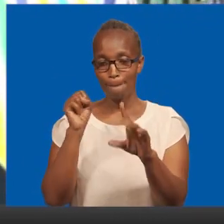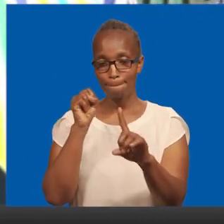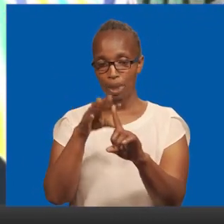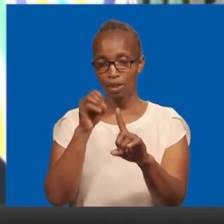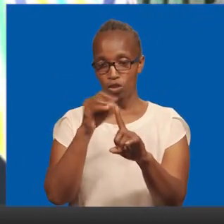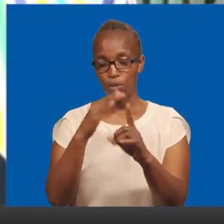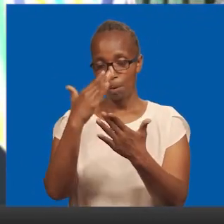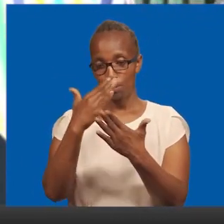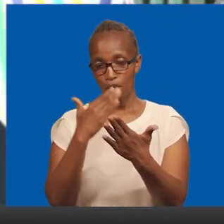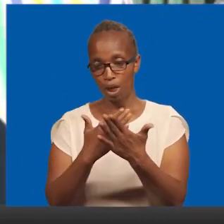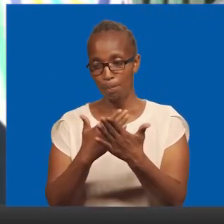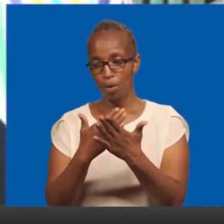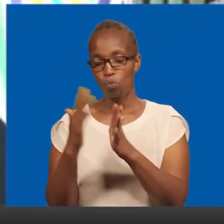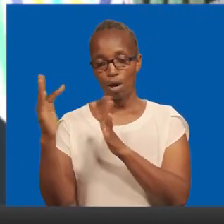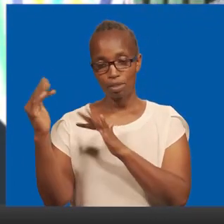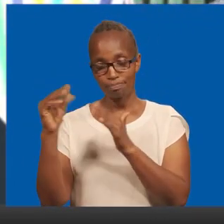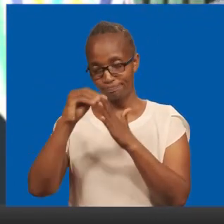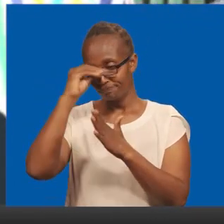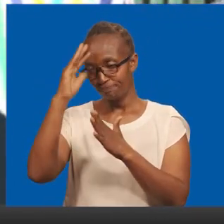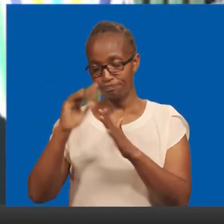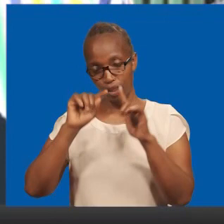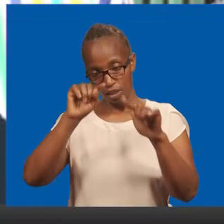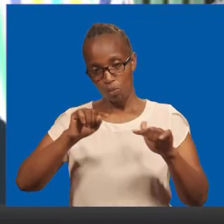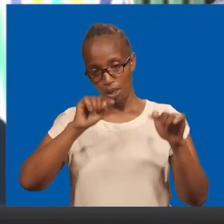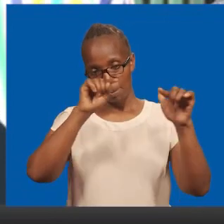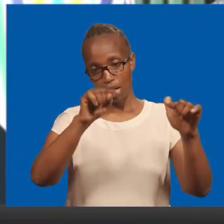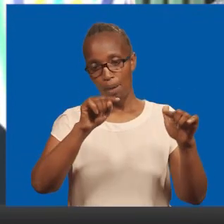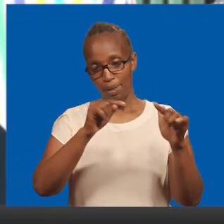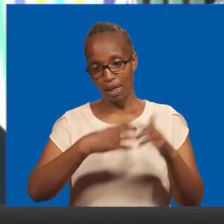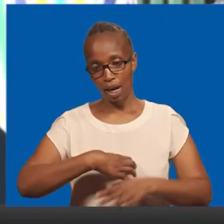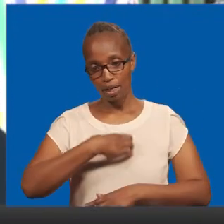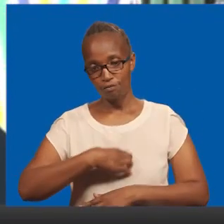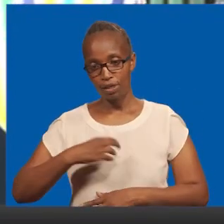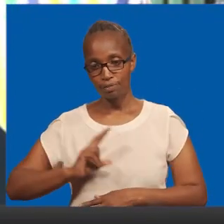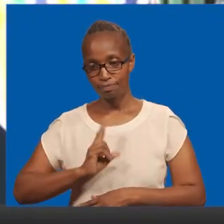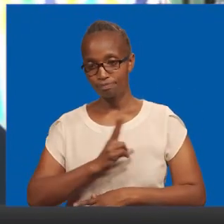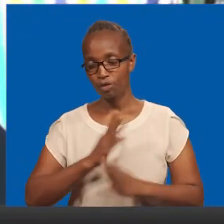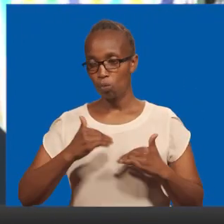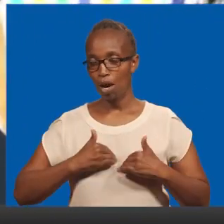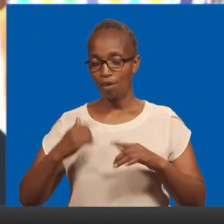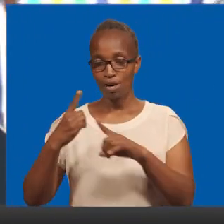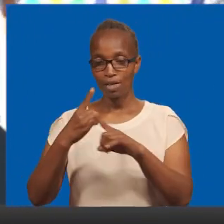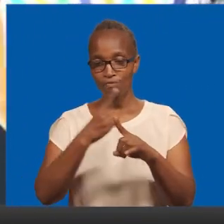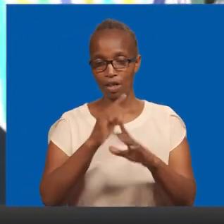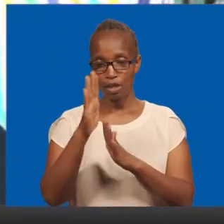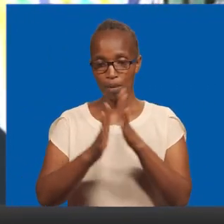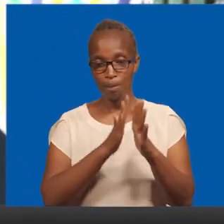hivi na tunapanga wanafunzi wetu waje kutembelea meli kama hii ambayo kwamba imeland leo Mombasa